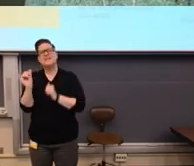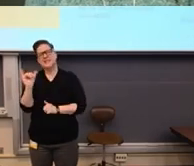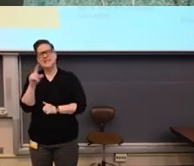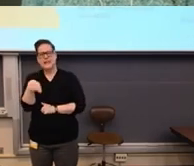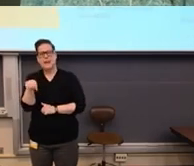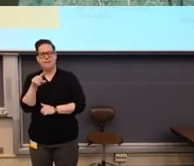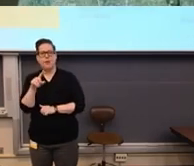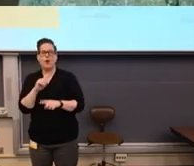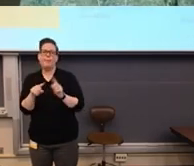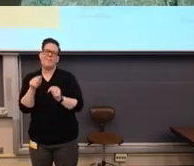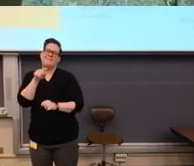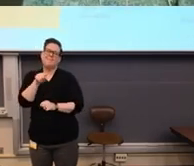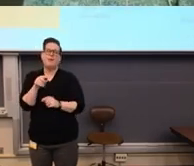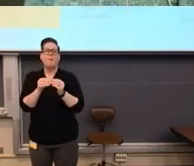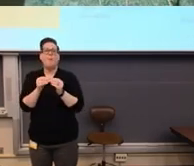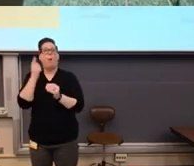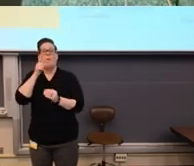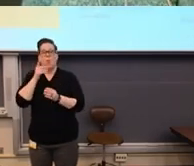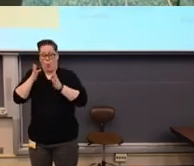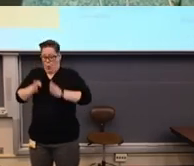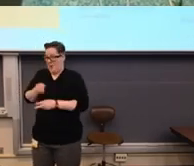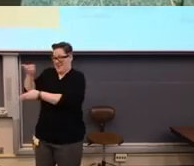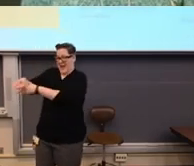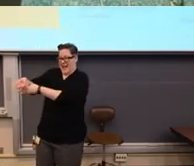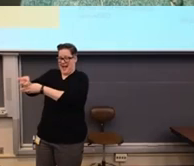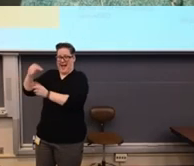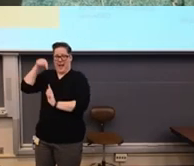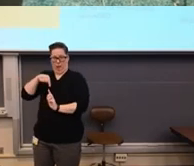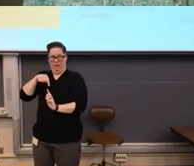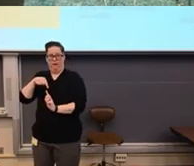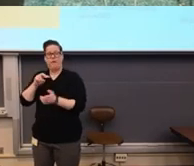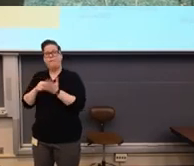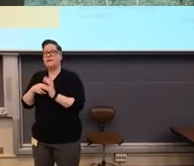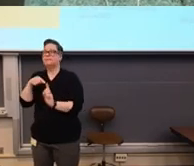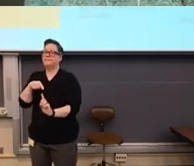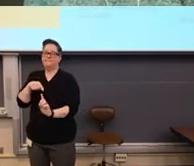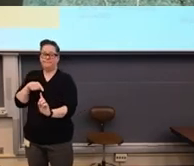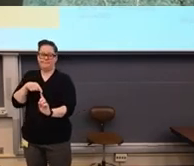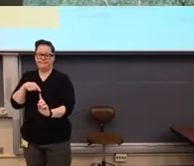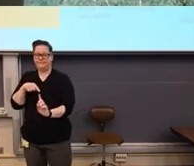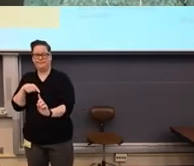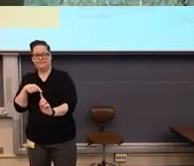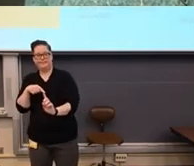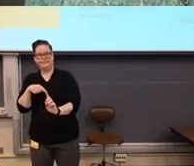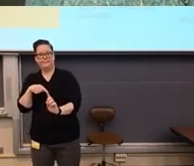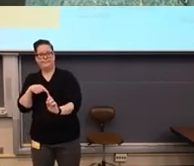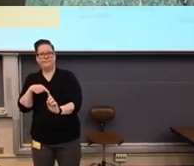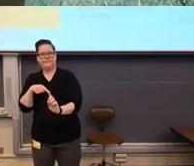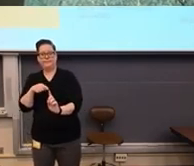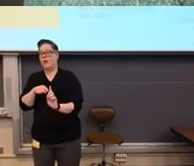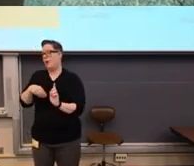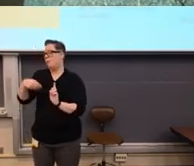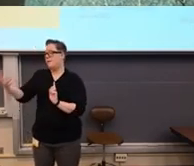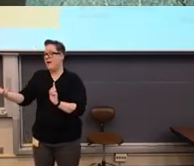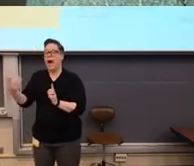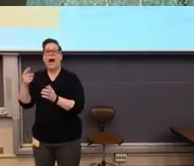lot of times for the caregiver, like providing the person with cognitive impairment